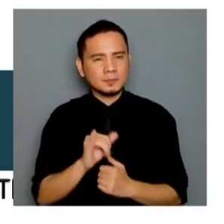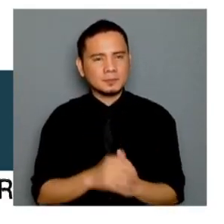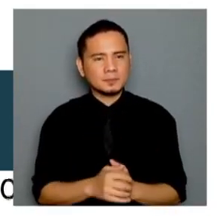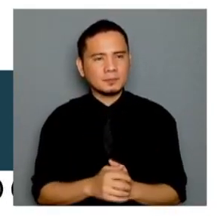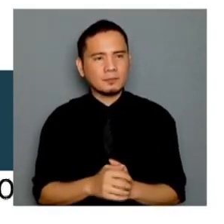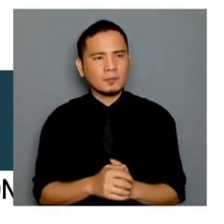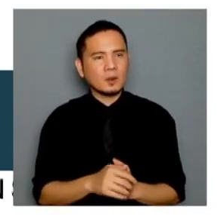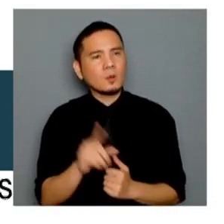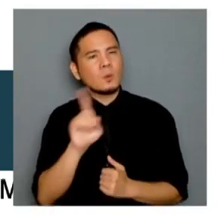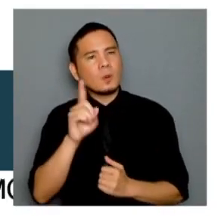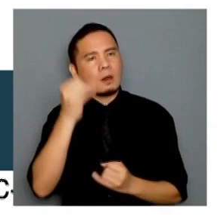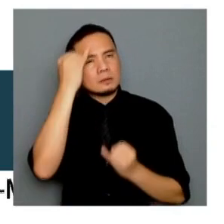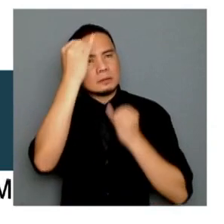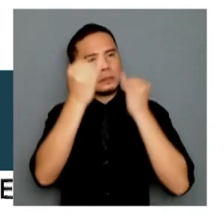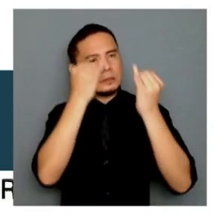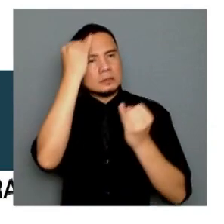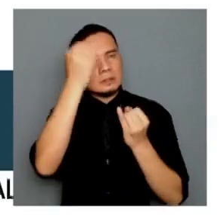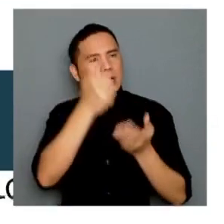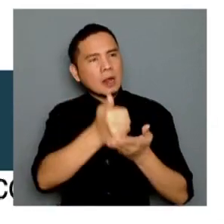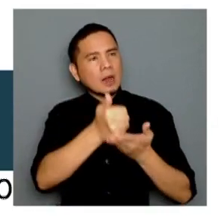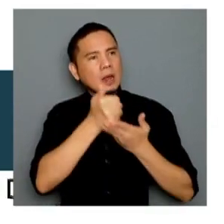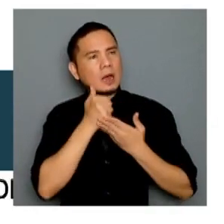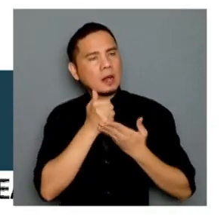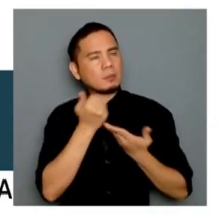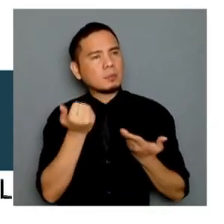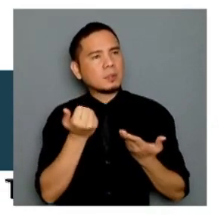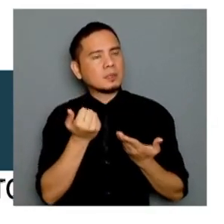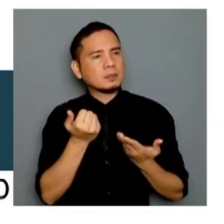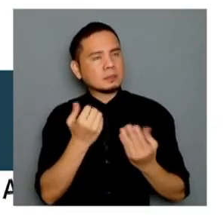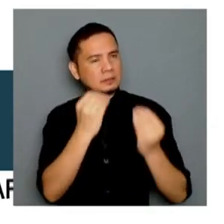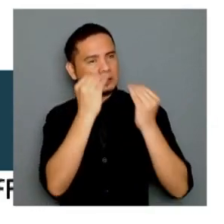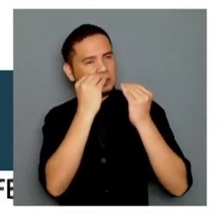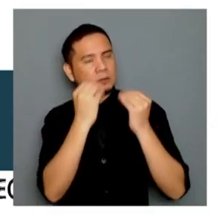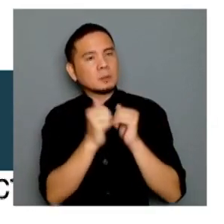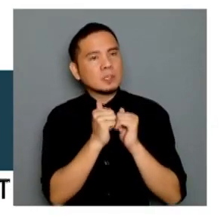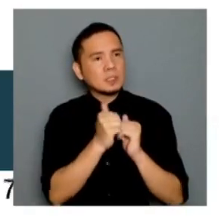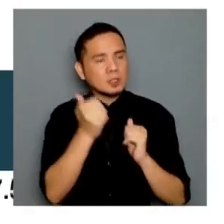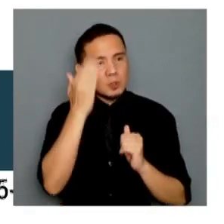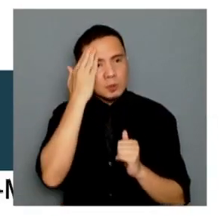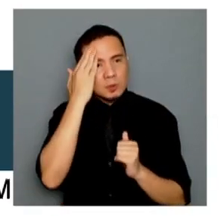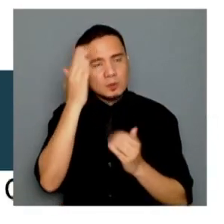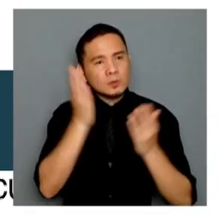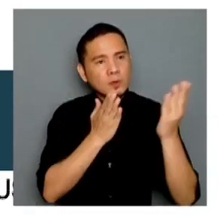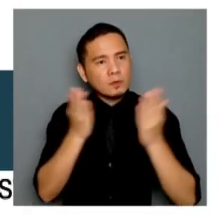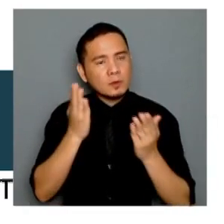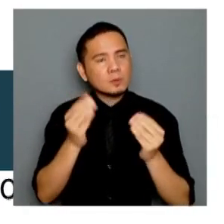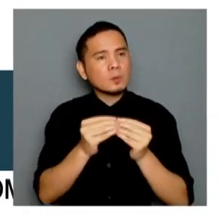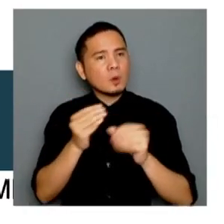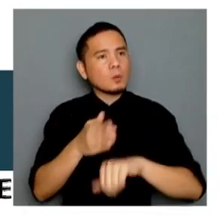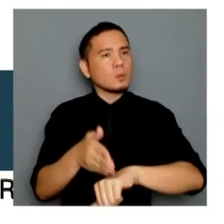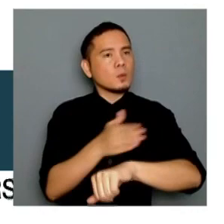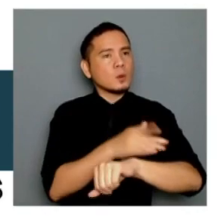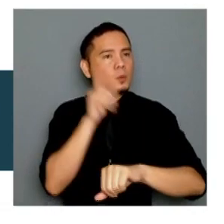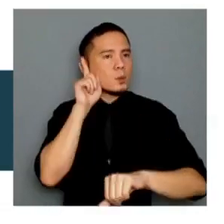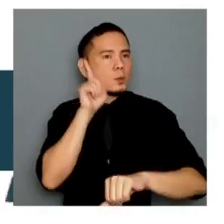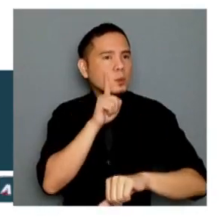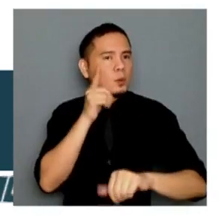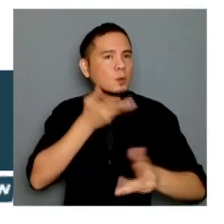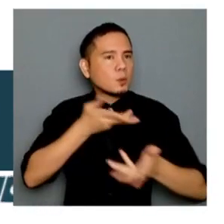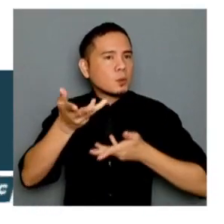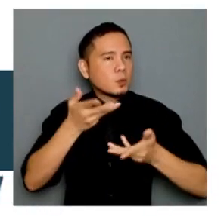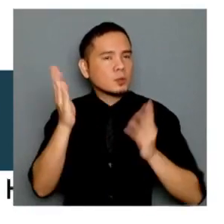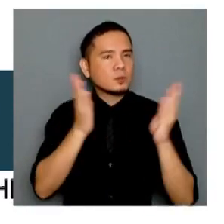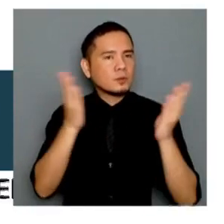you that would better, that would improve the delivery of services to the constituents of all these LGUs in the Metro,